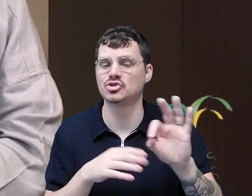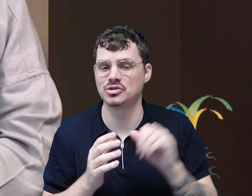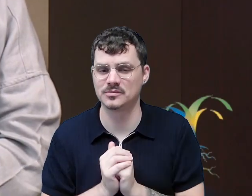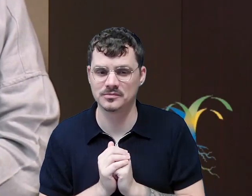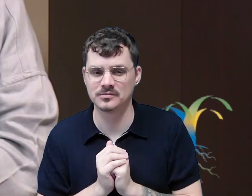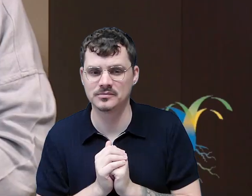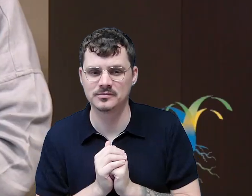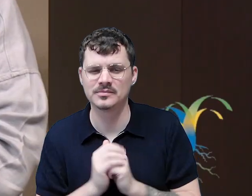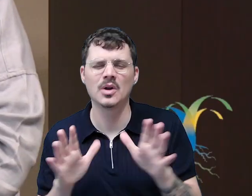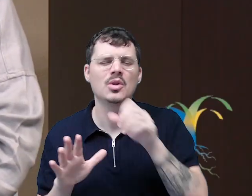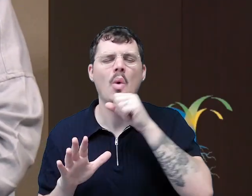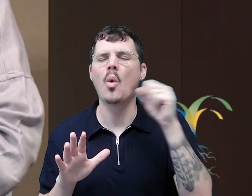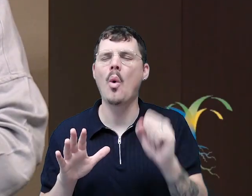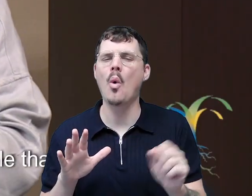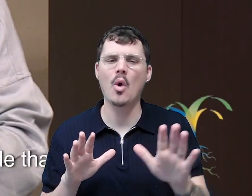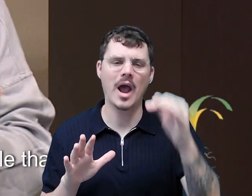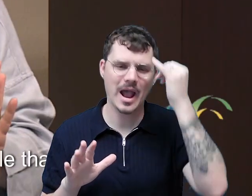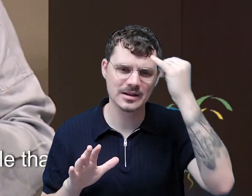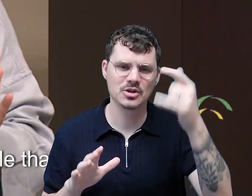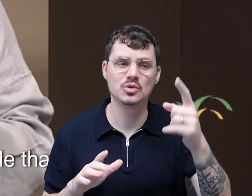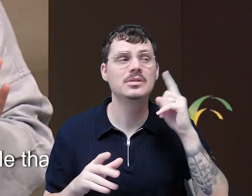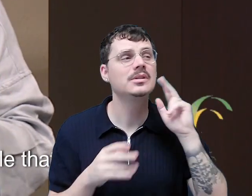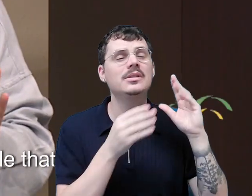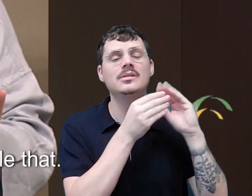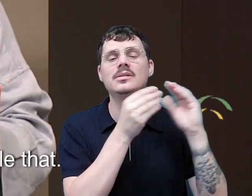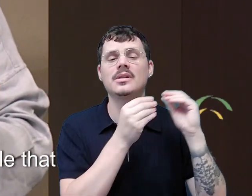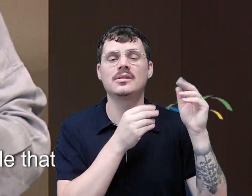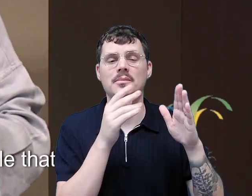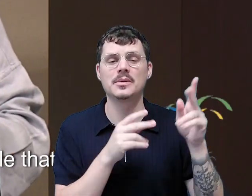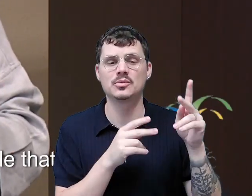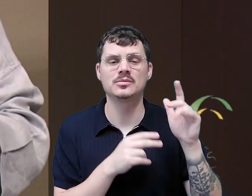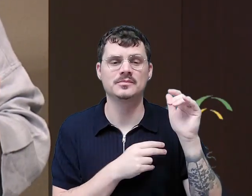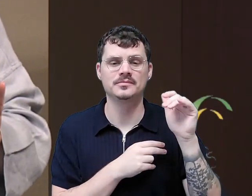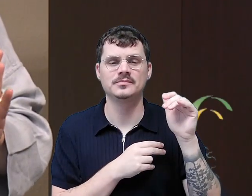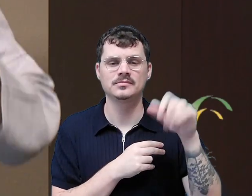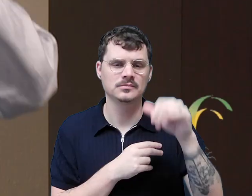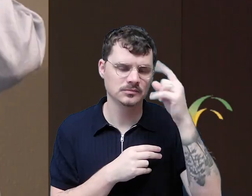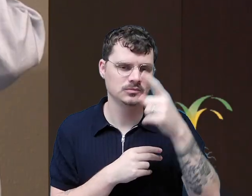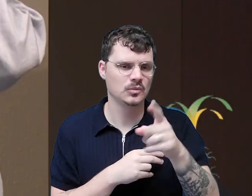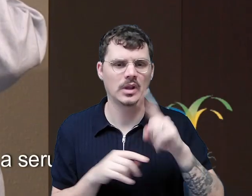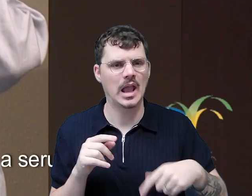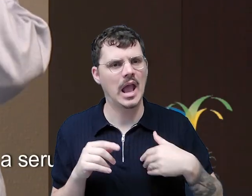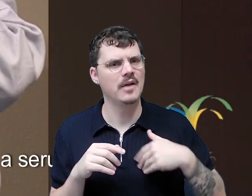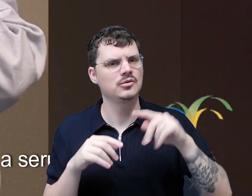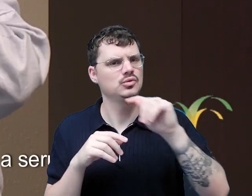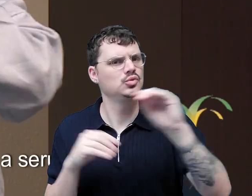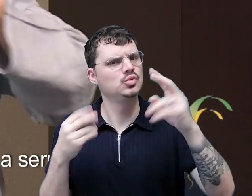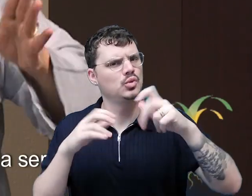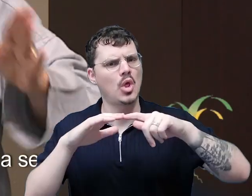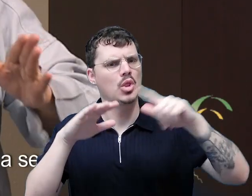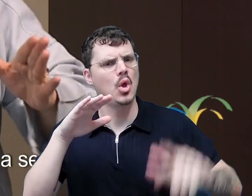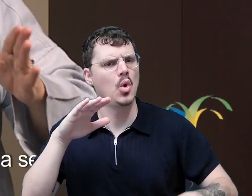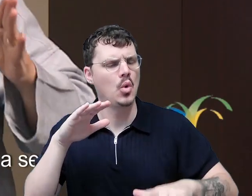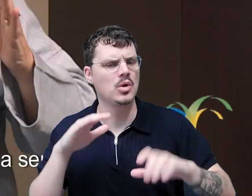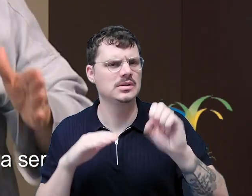function. The old idea you hear from some people that you can't have